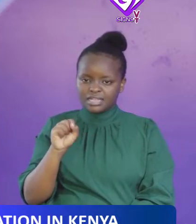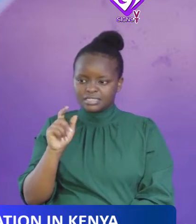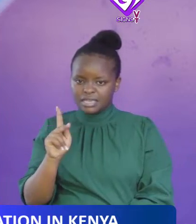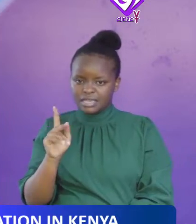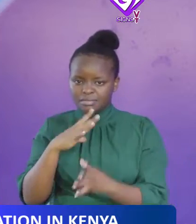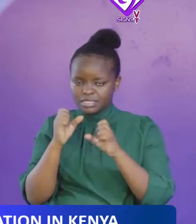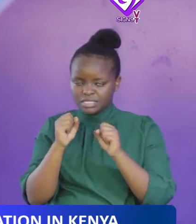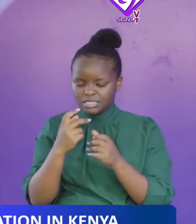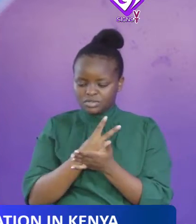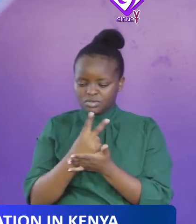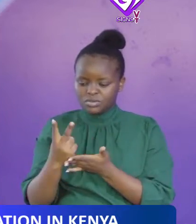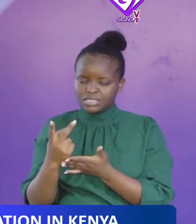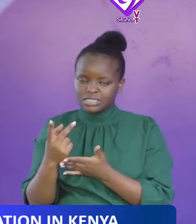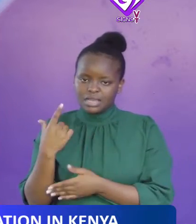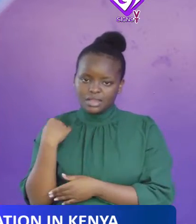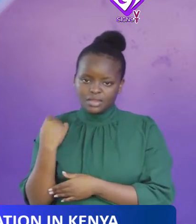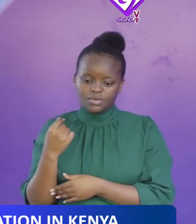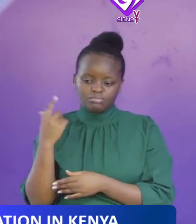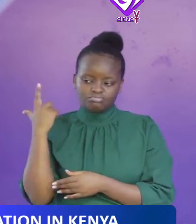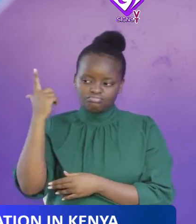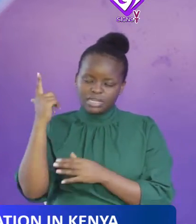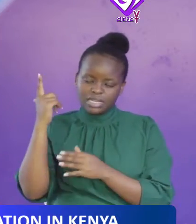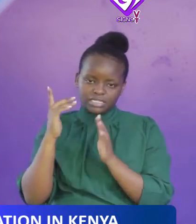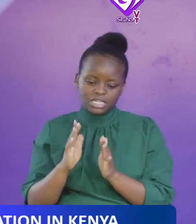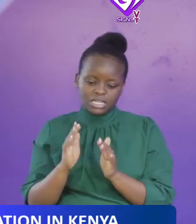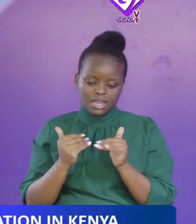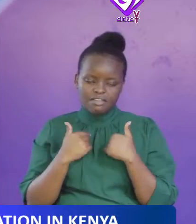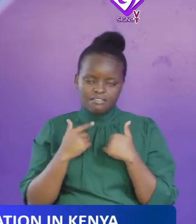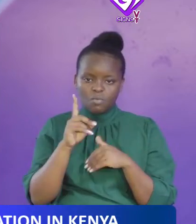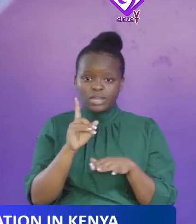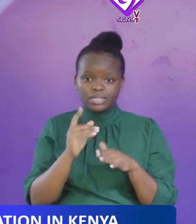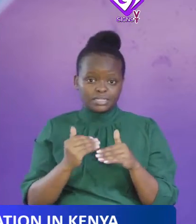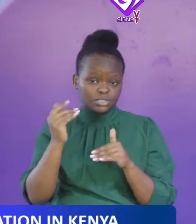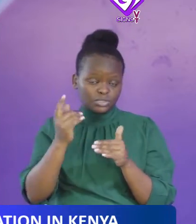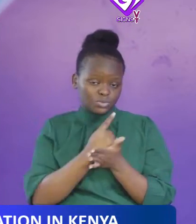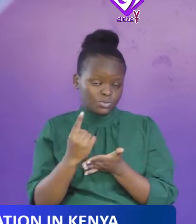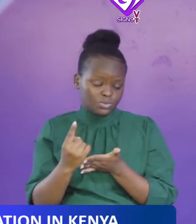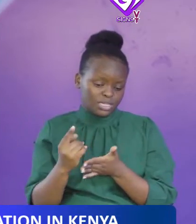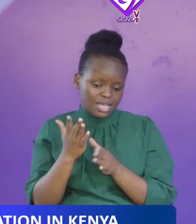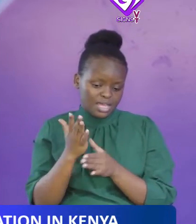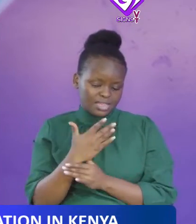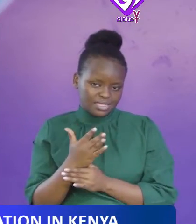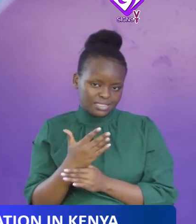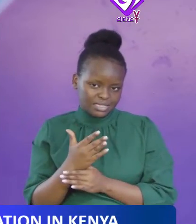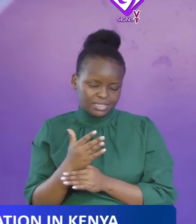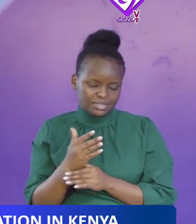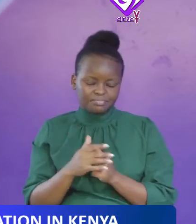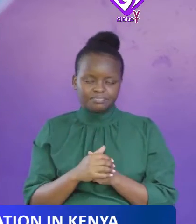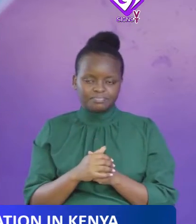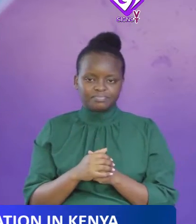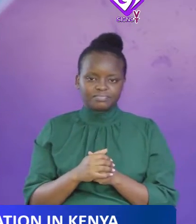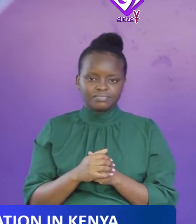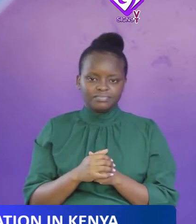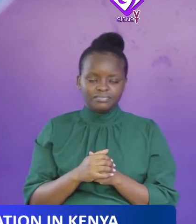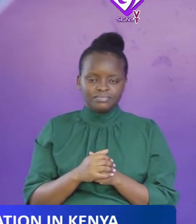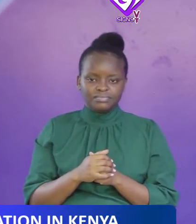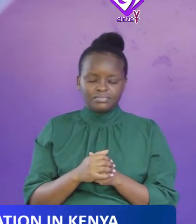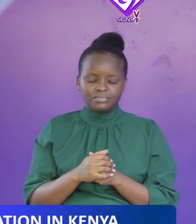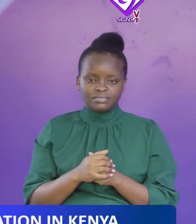also, gave a lecture. We're also having one next week, where on Thursday, I think it'll be on 4th or 6th